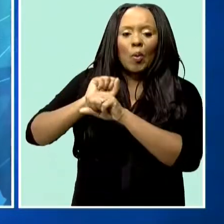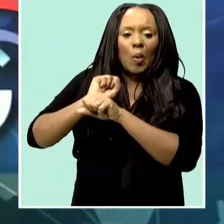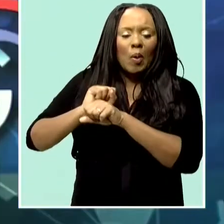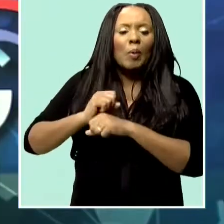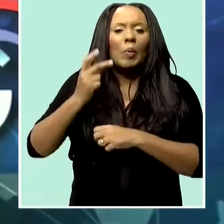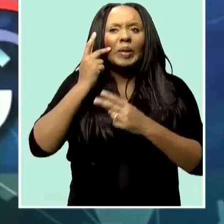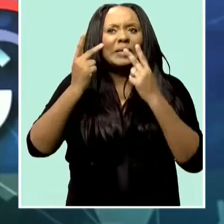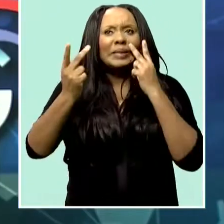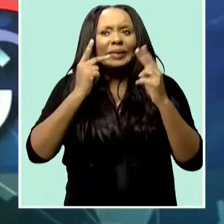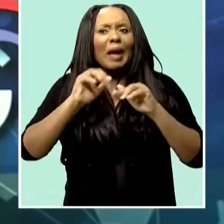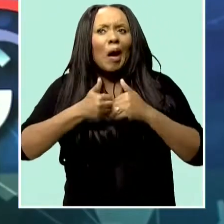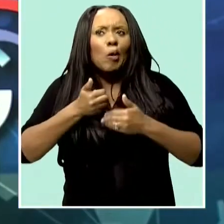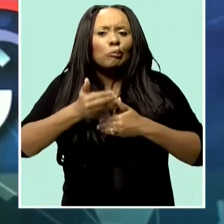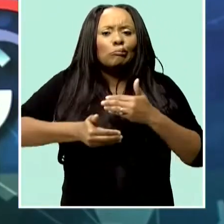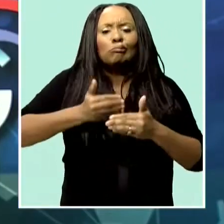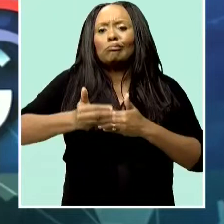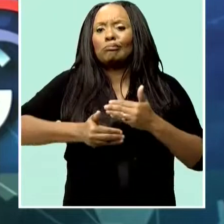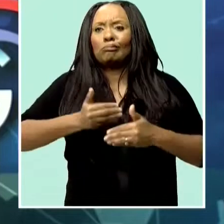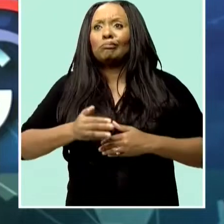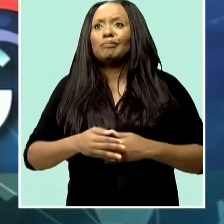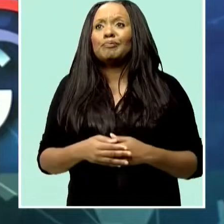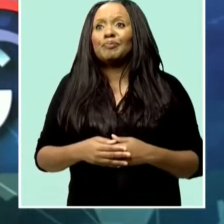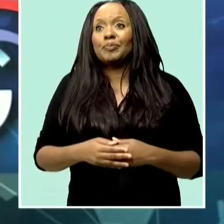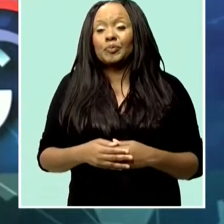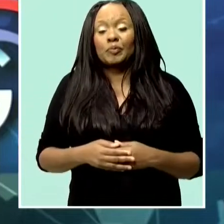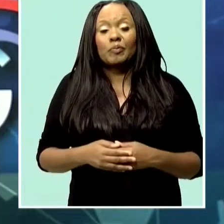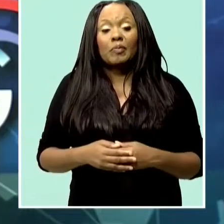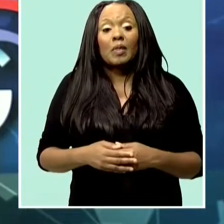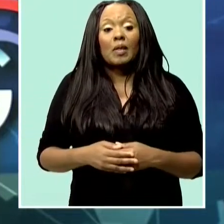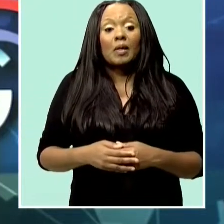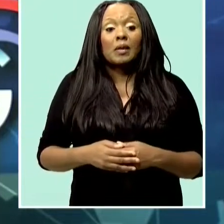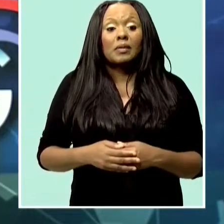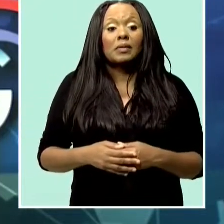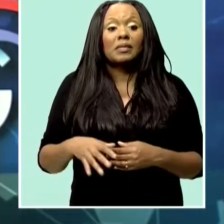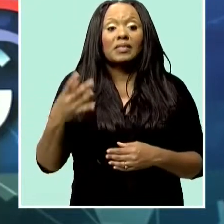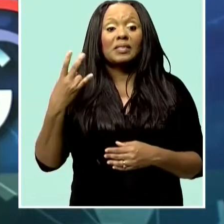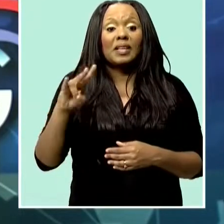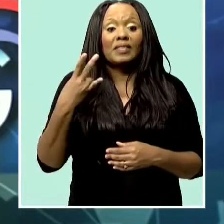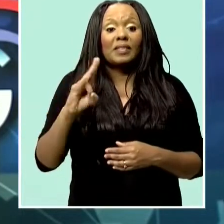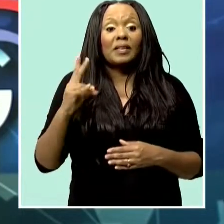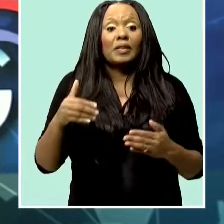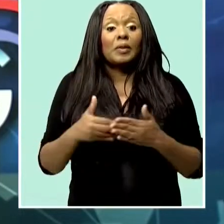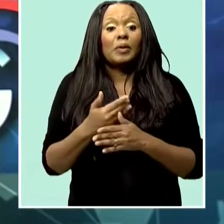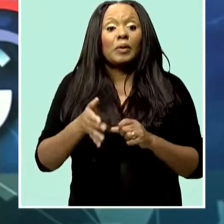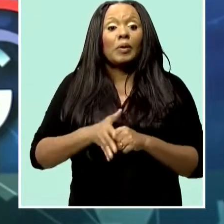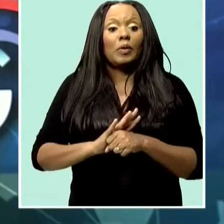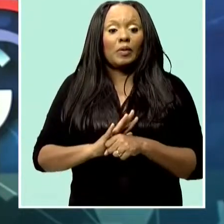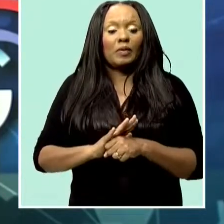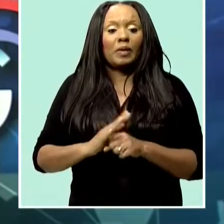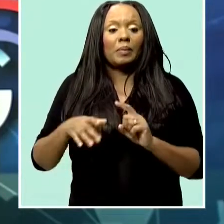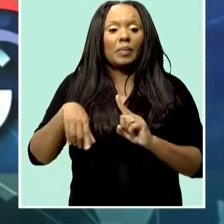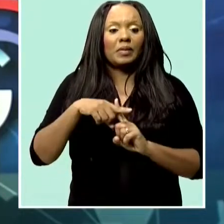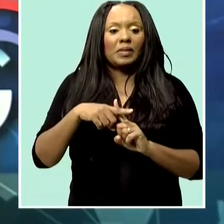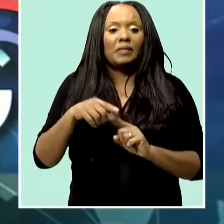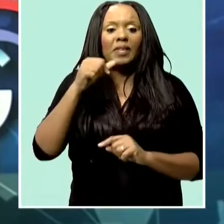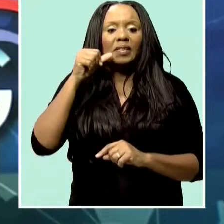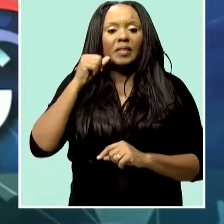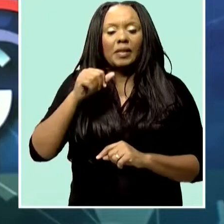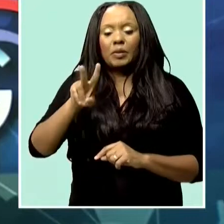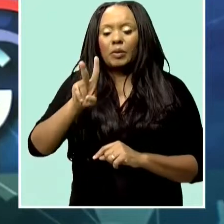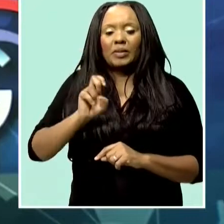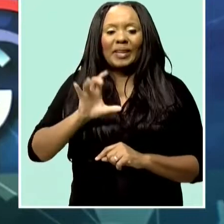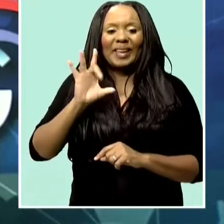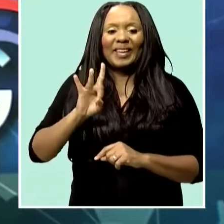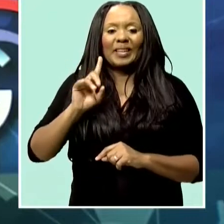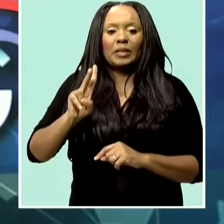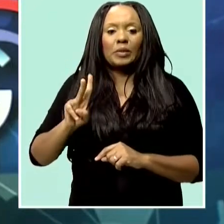how that unfolds as the day and weeks continue. 17 new COVID-19 cases are reported from the 282 tests